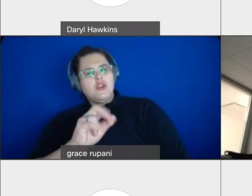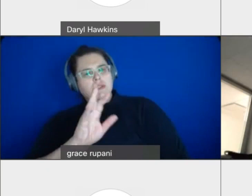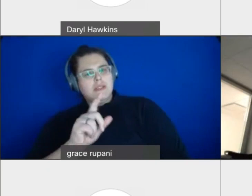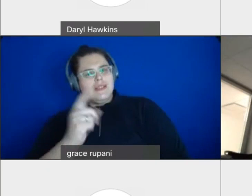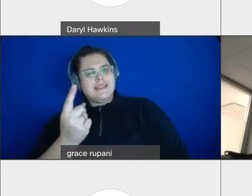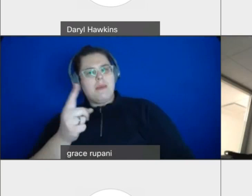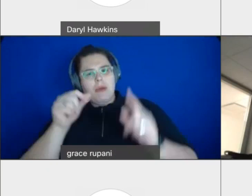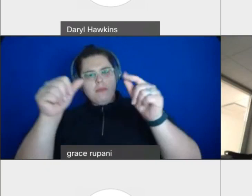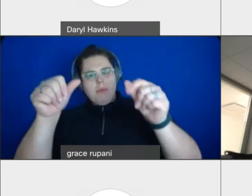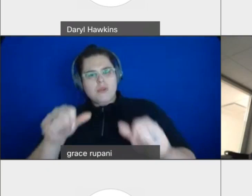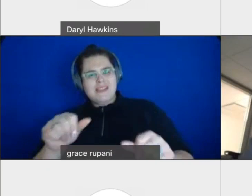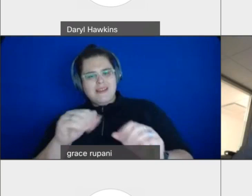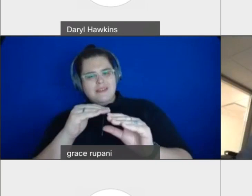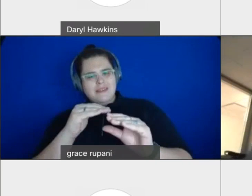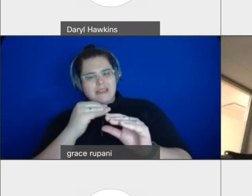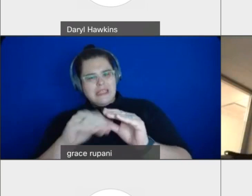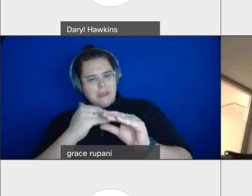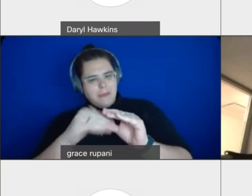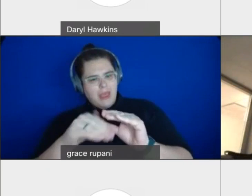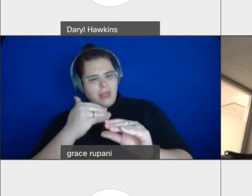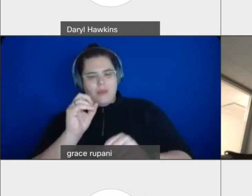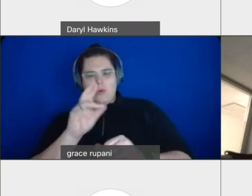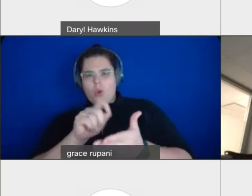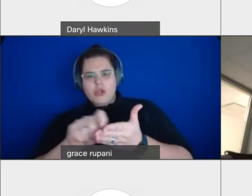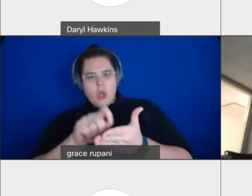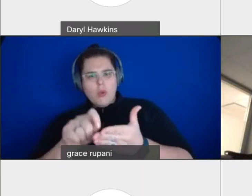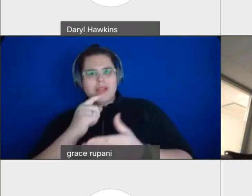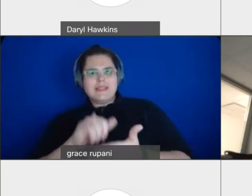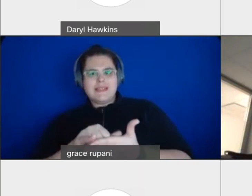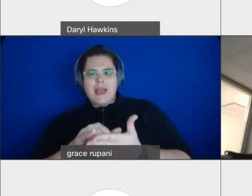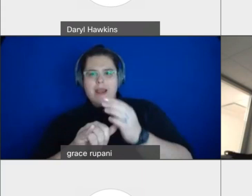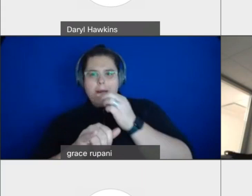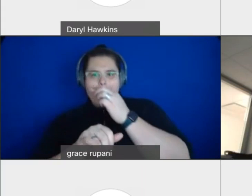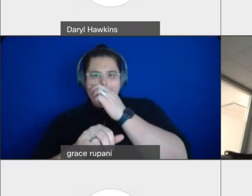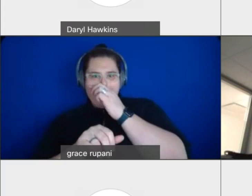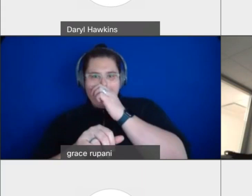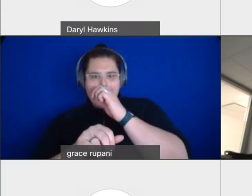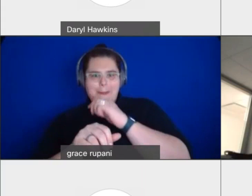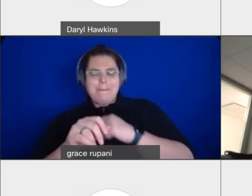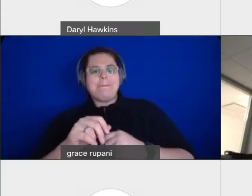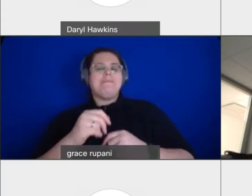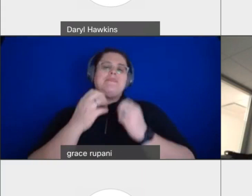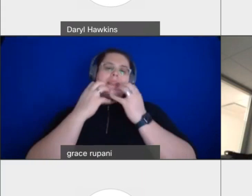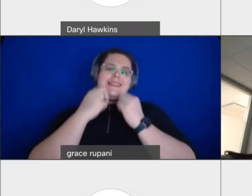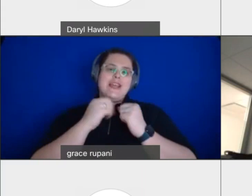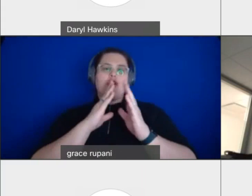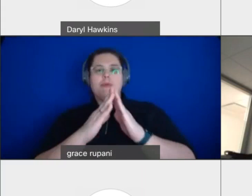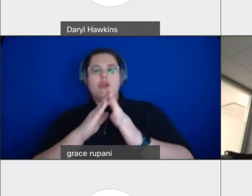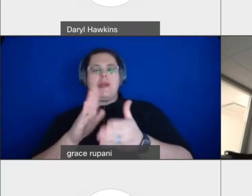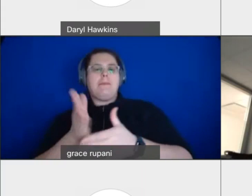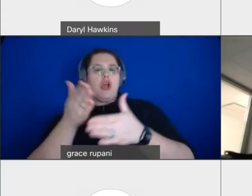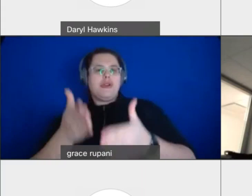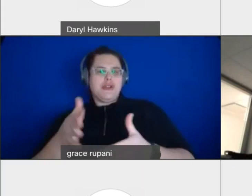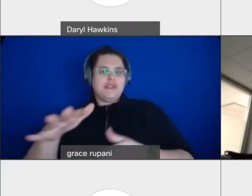note. I'm not sure if it was an email or a note. Dear community partners, I'm writing to advise the community